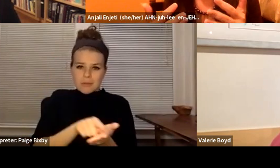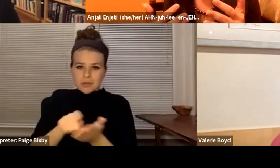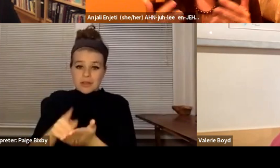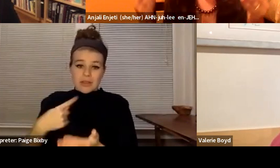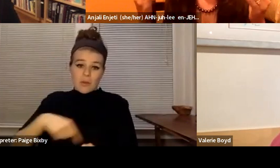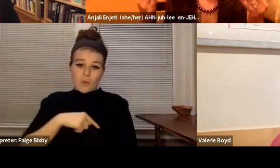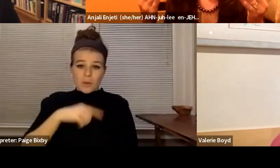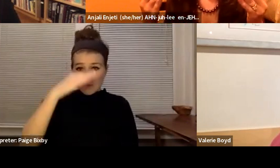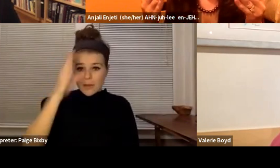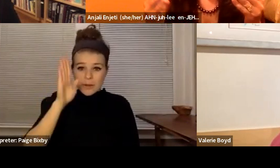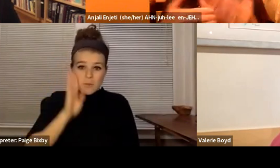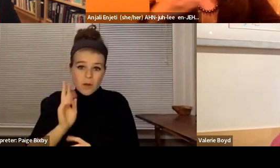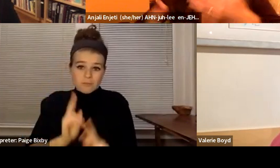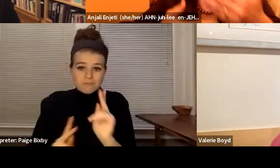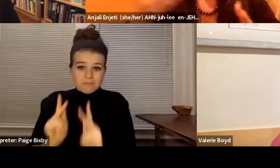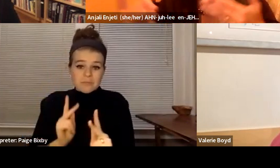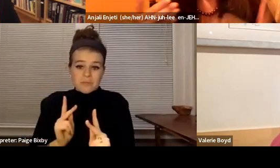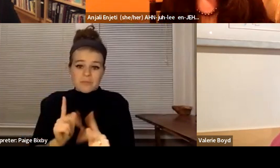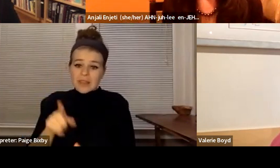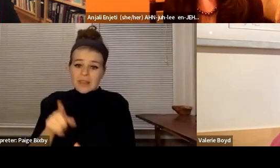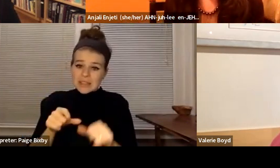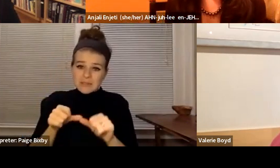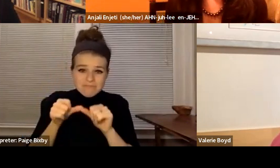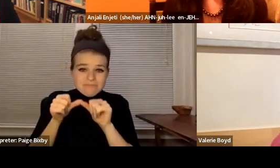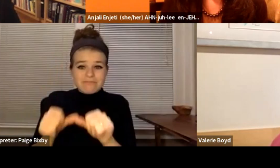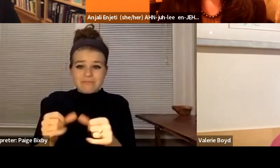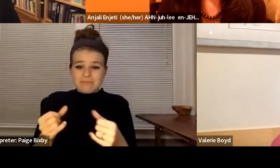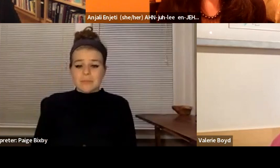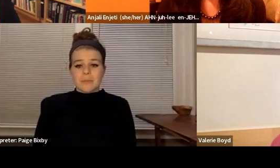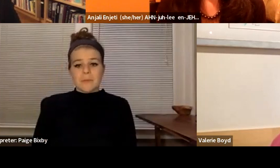Brown folks need to keep going.